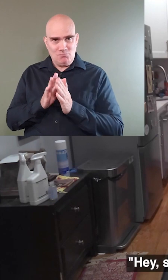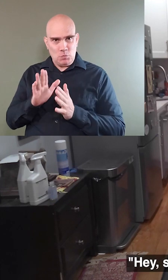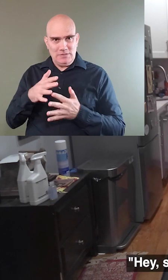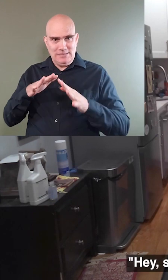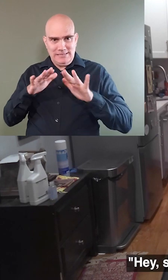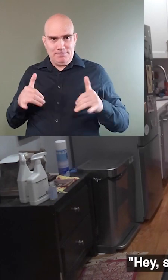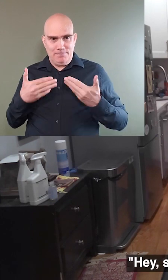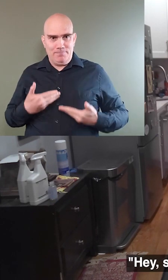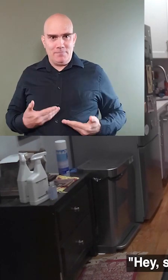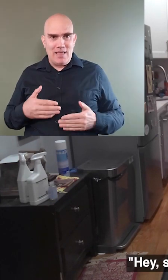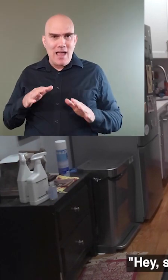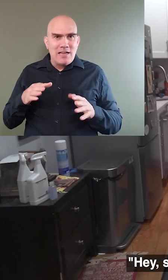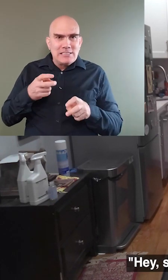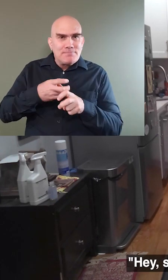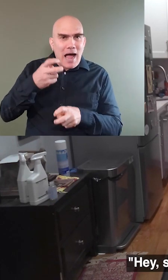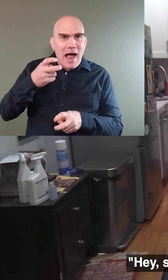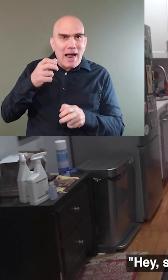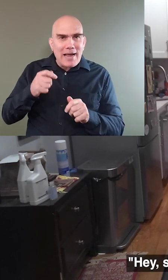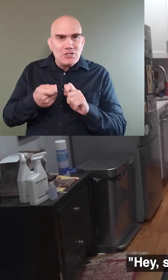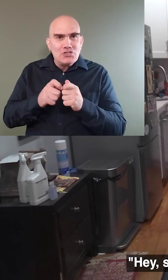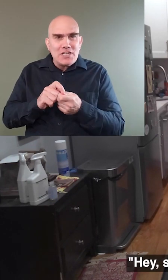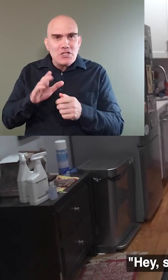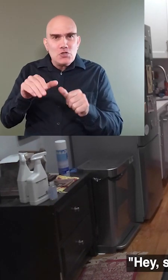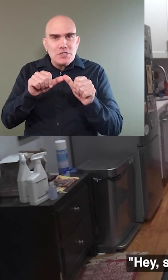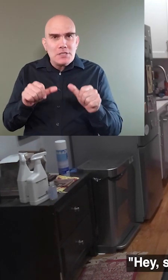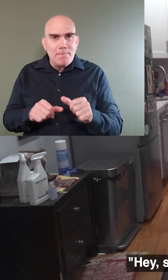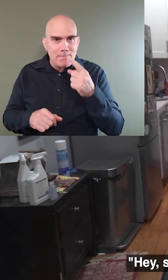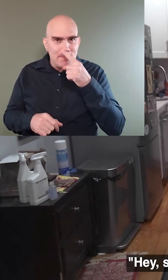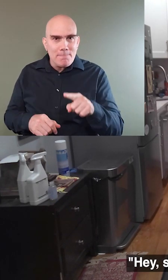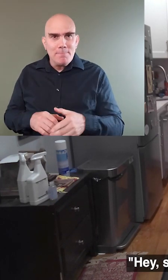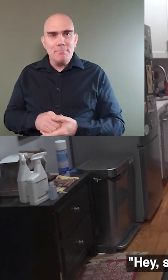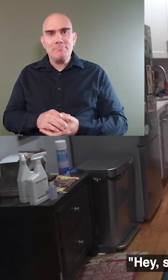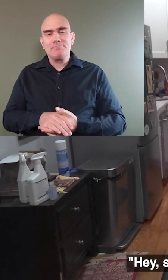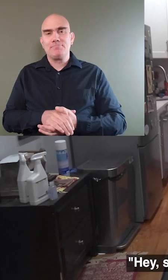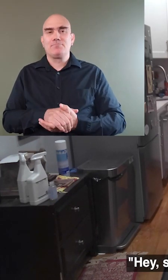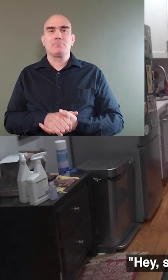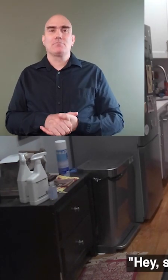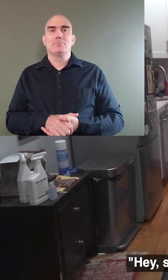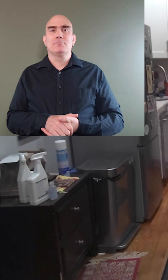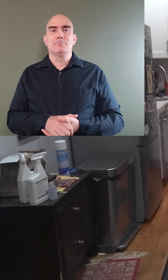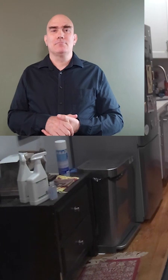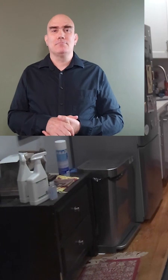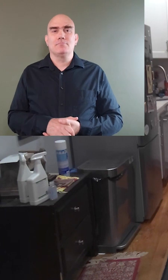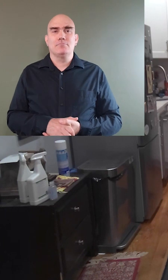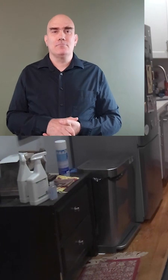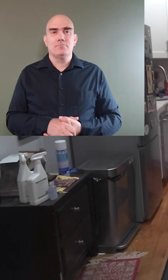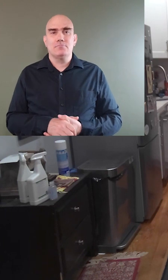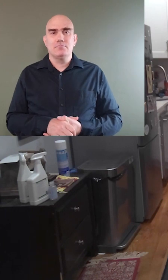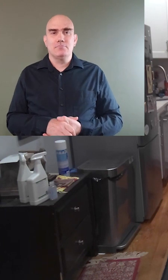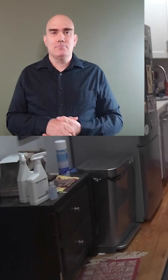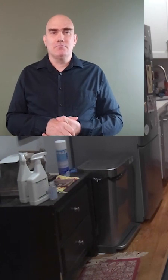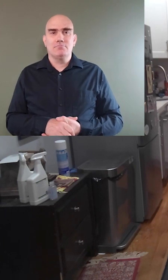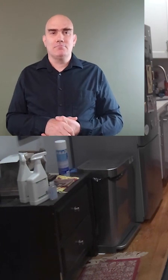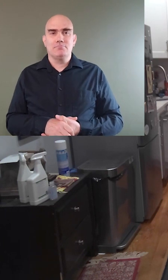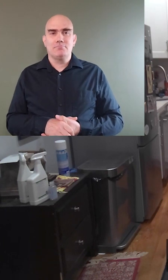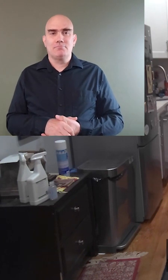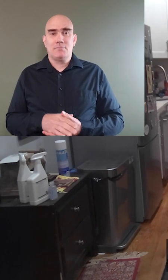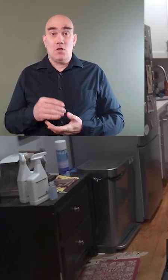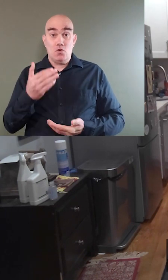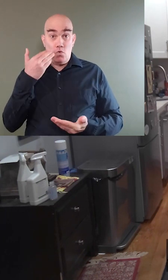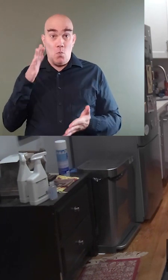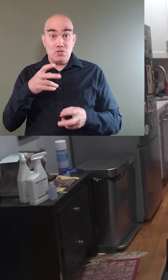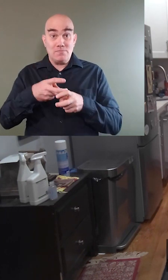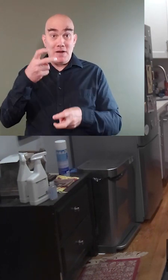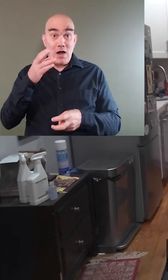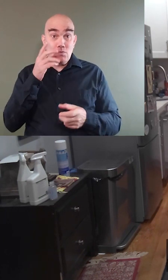say, hey, spine, can you change shape? And you know